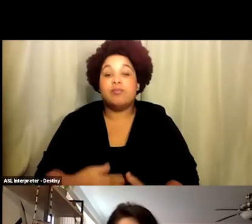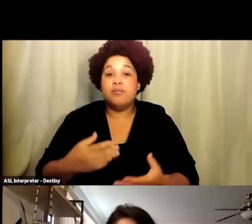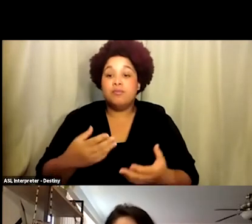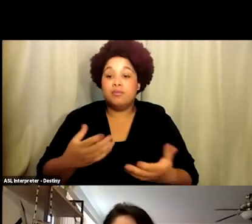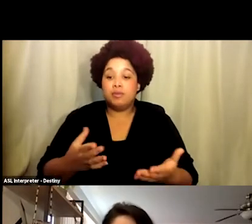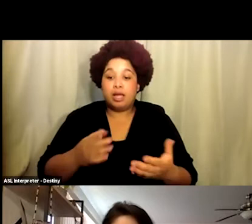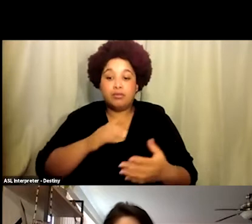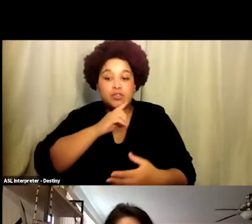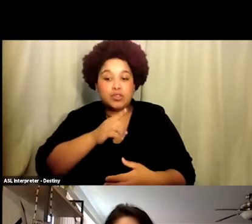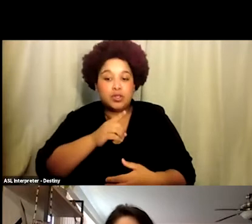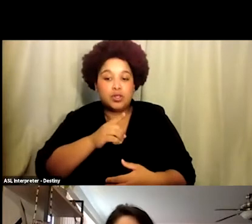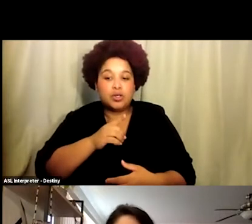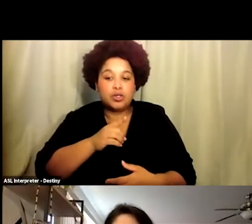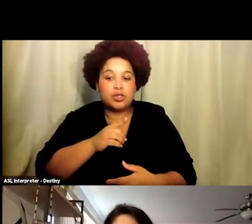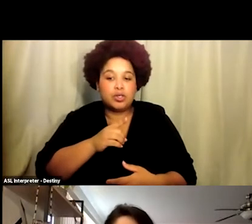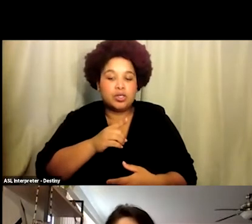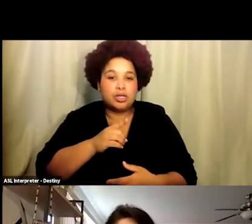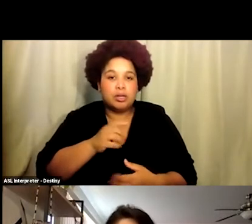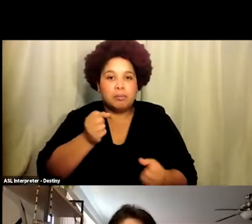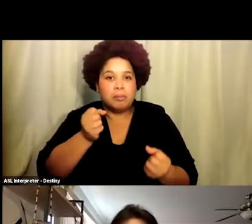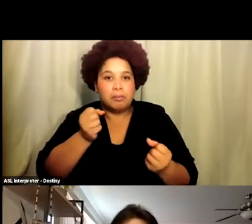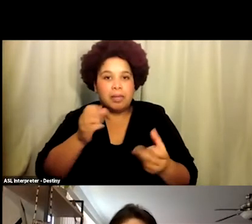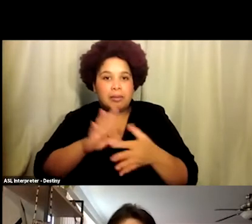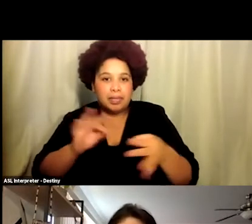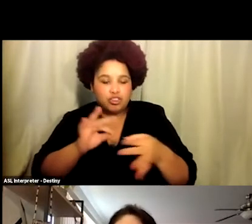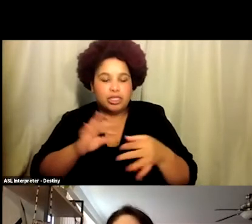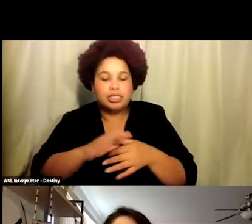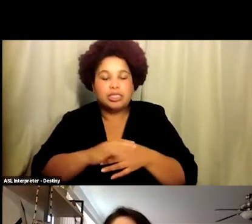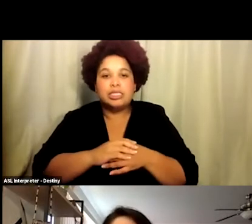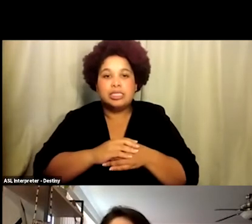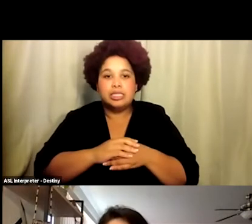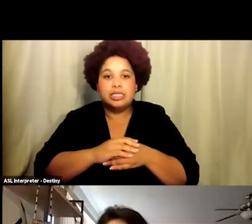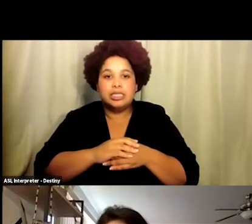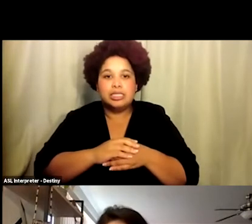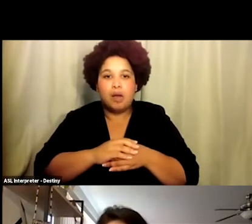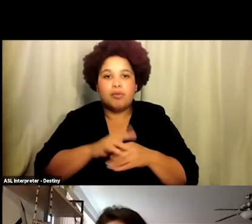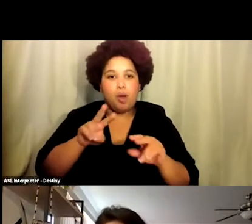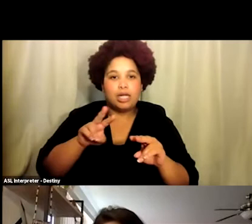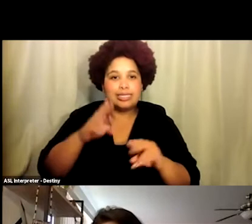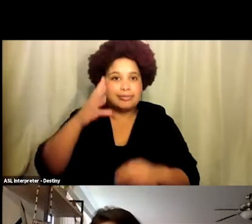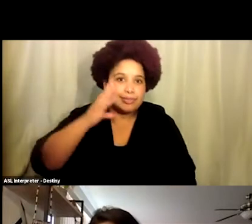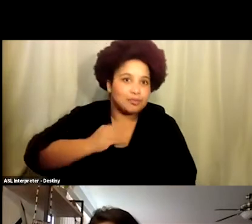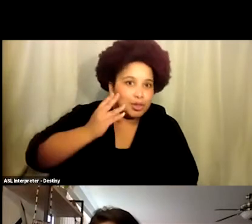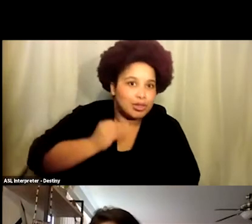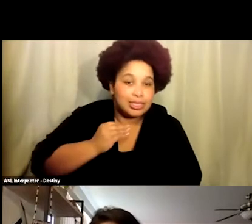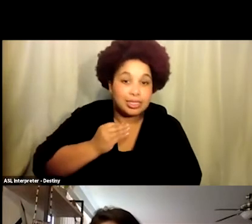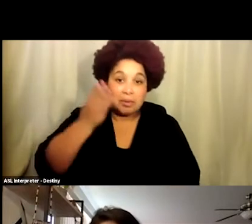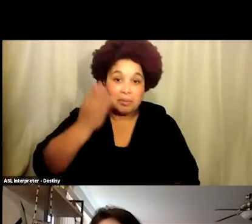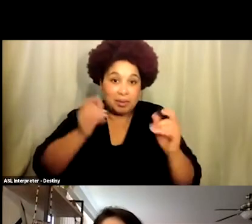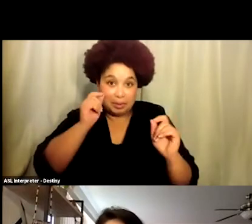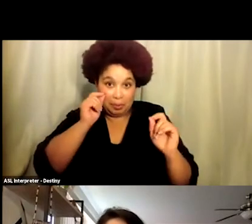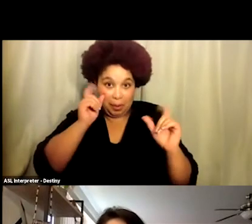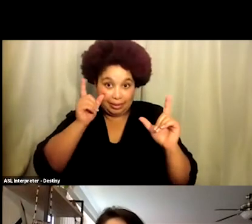As I'm sure that, as Azita mentioned, as other people on this who are tuning in, I'm sure have experienced, you know, you may have been